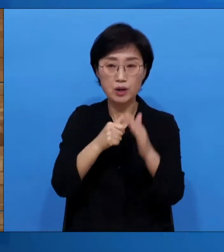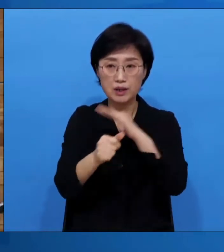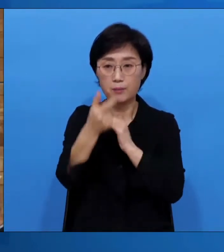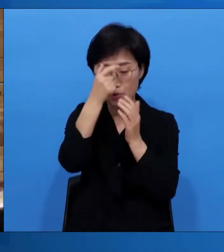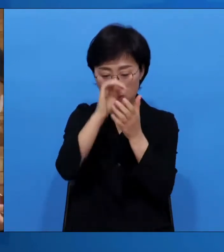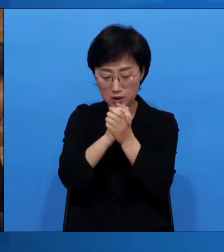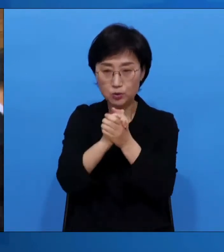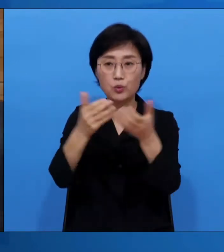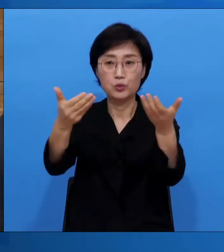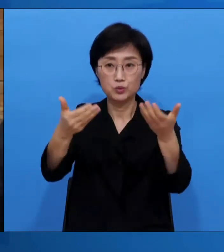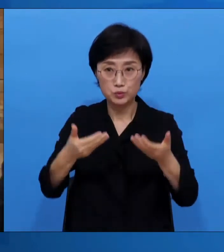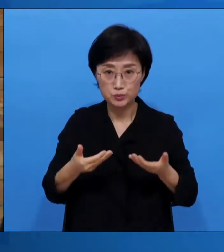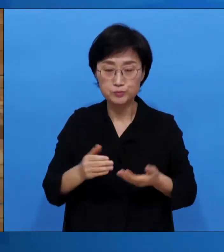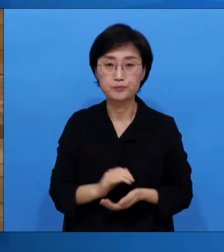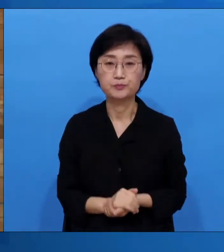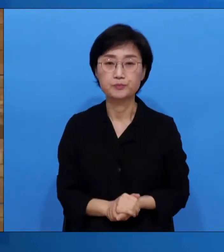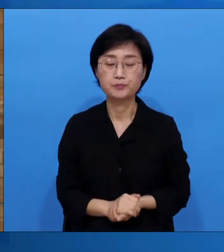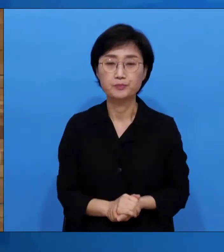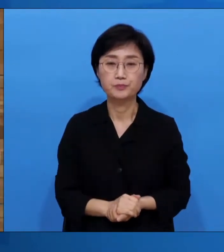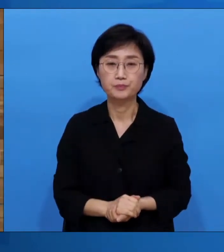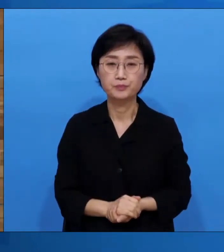worship.